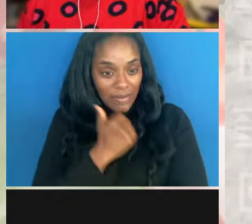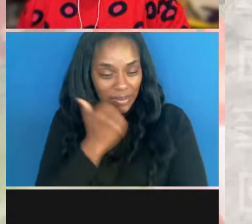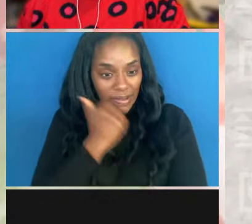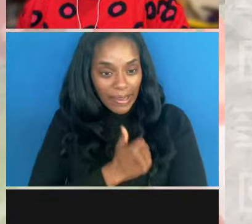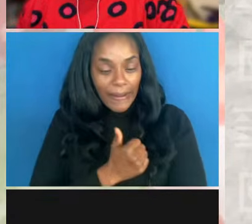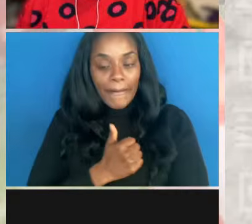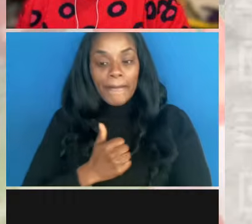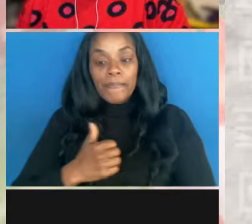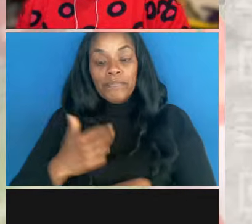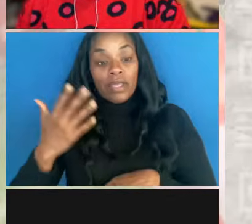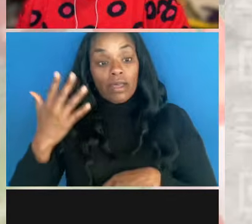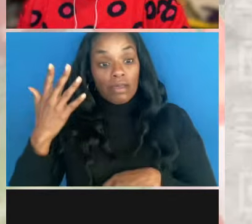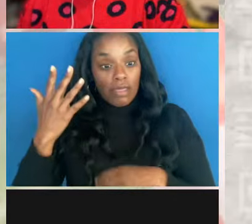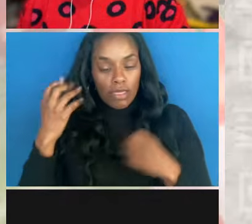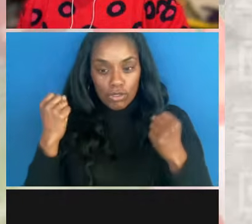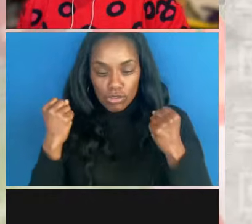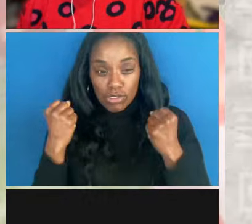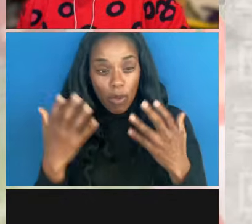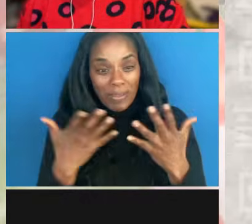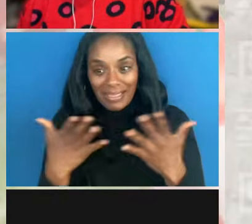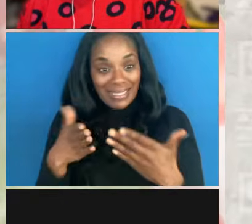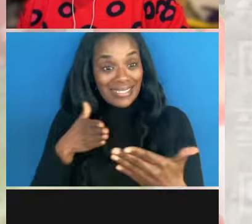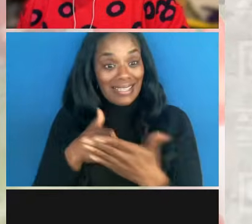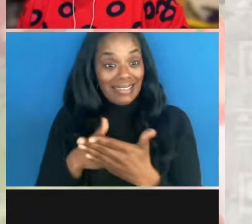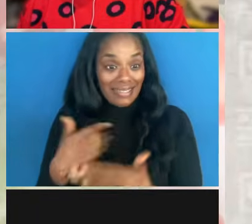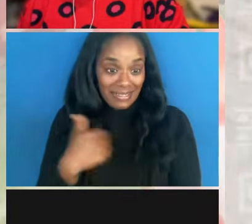so many odds stacked against us.